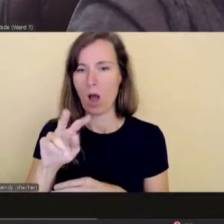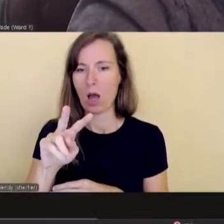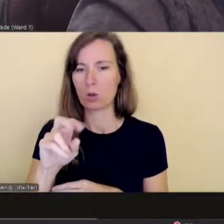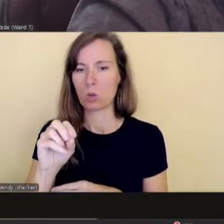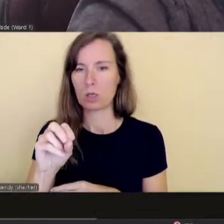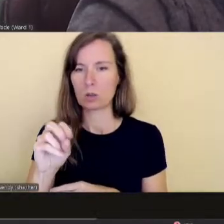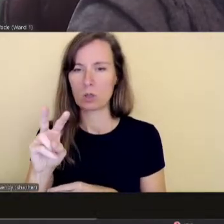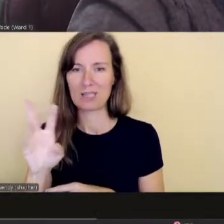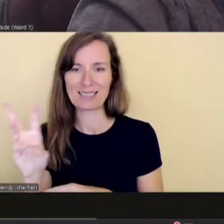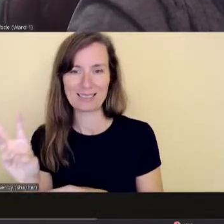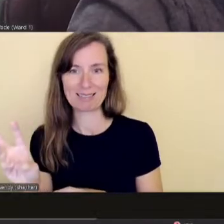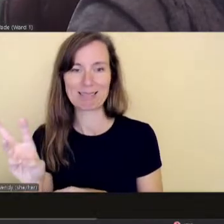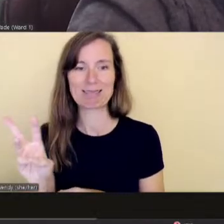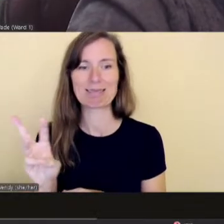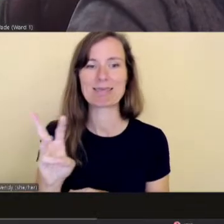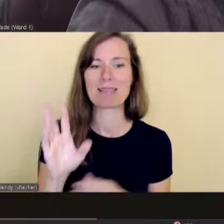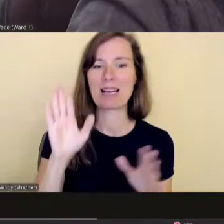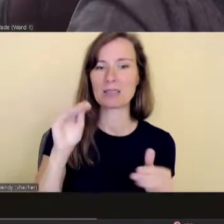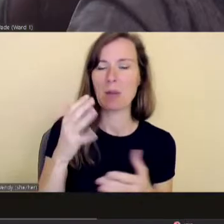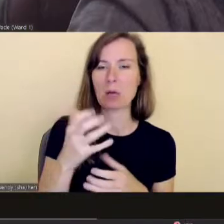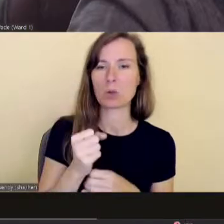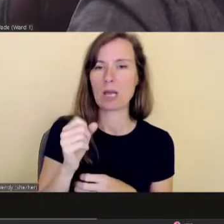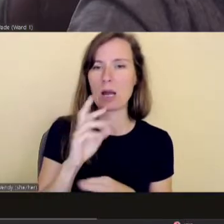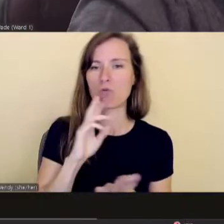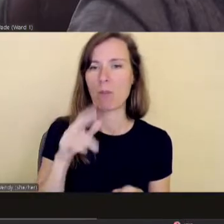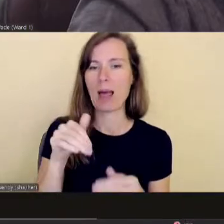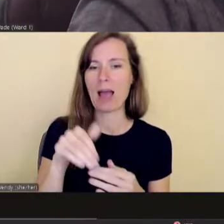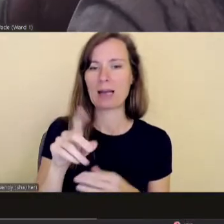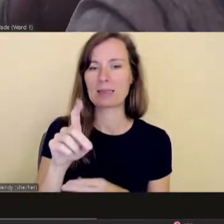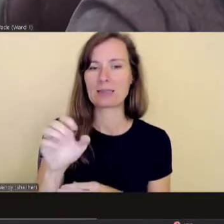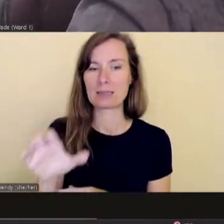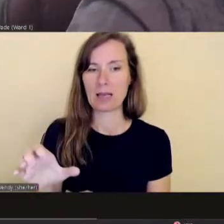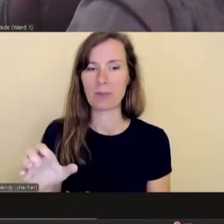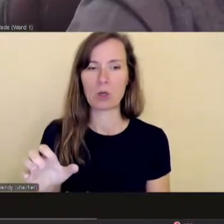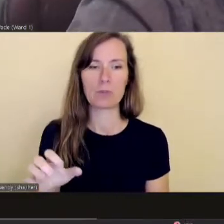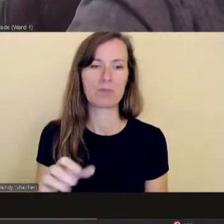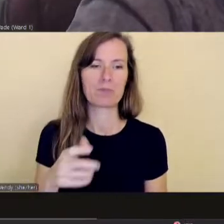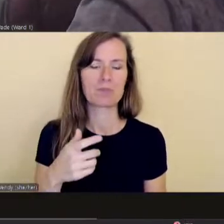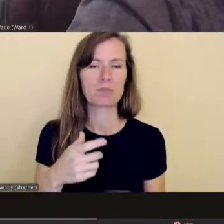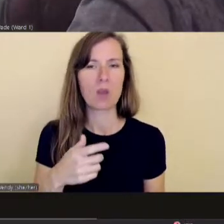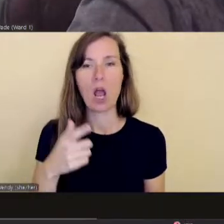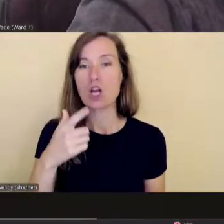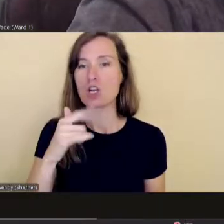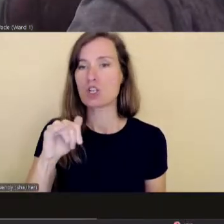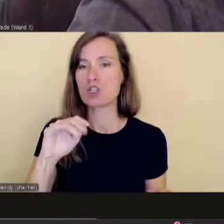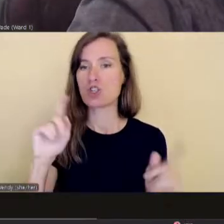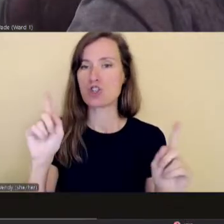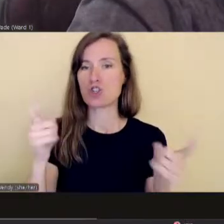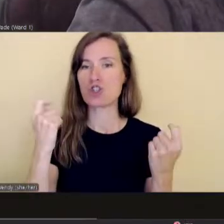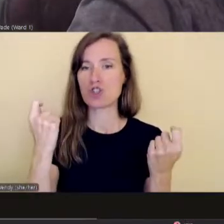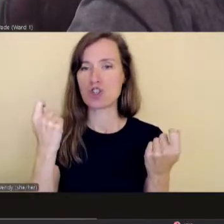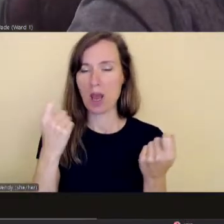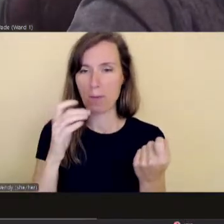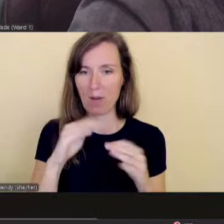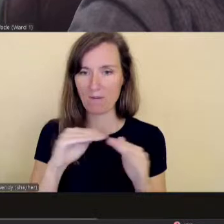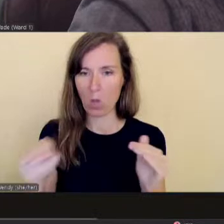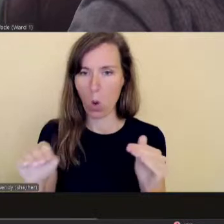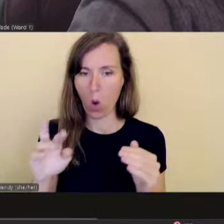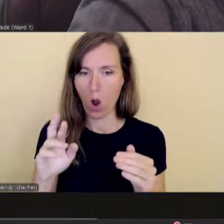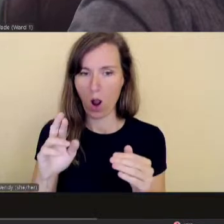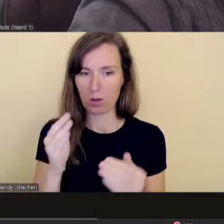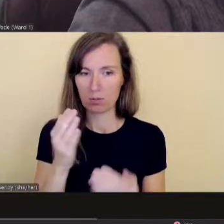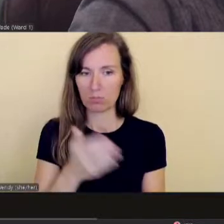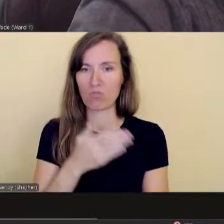December. The gym floor renovation. We have received the material for the gym floor.